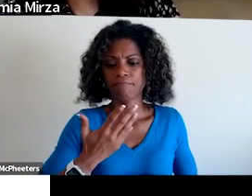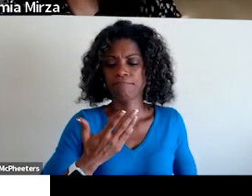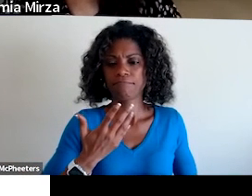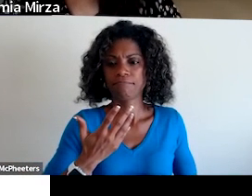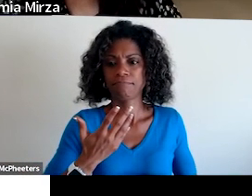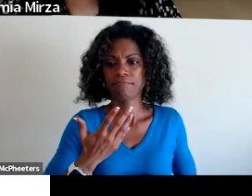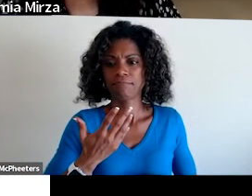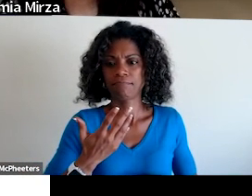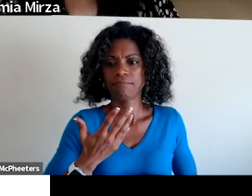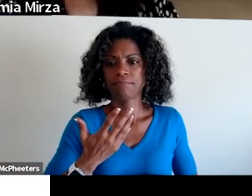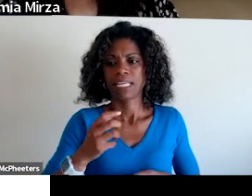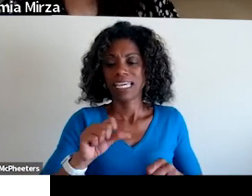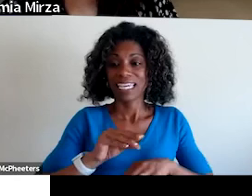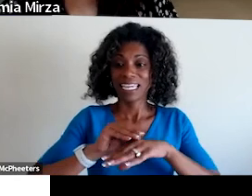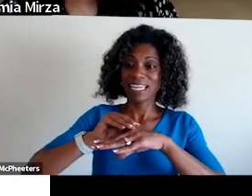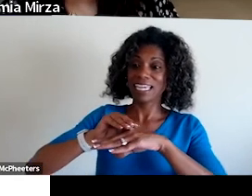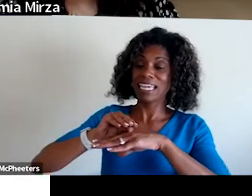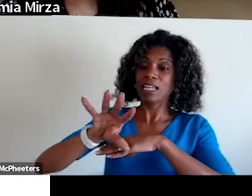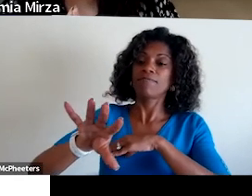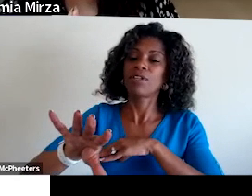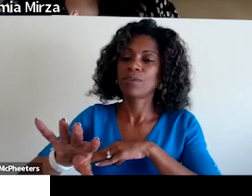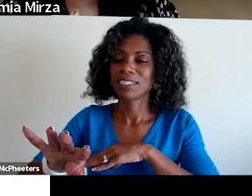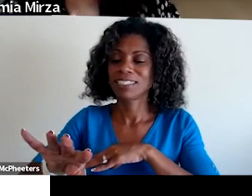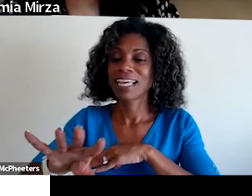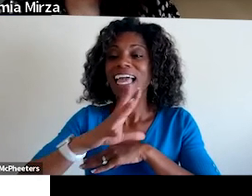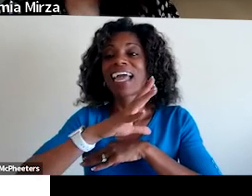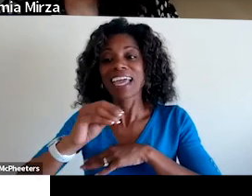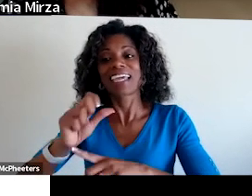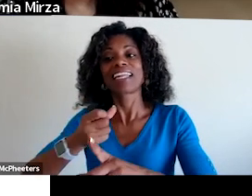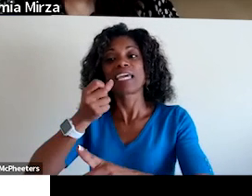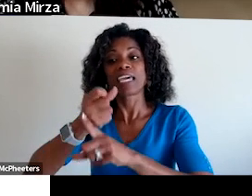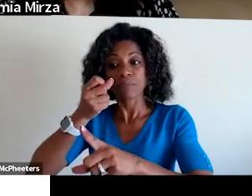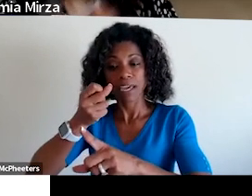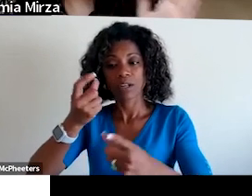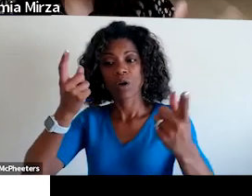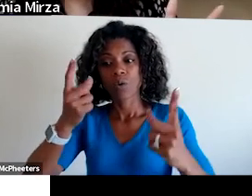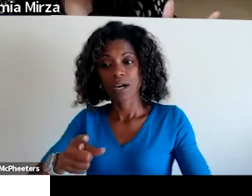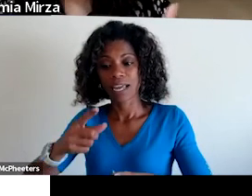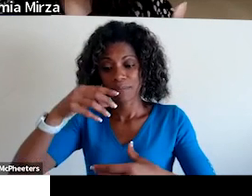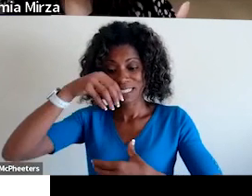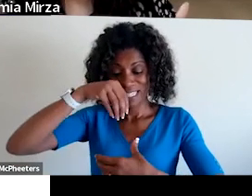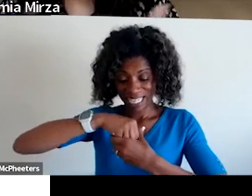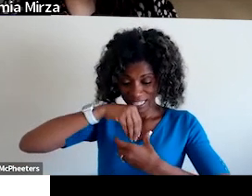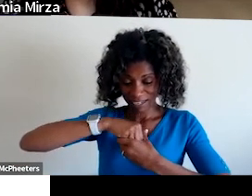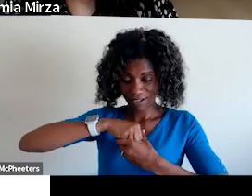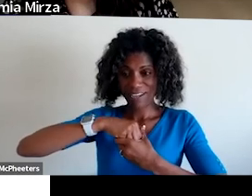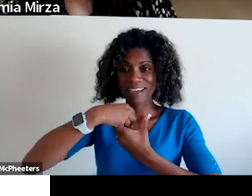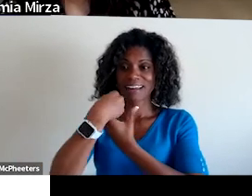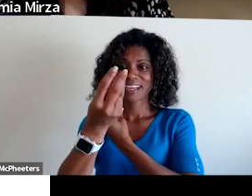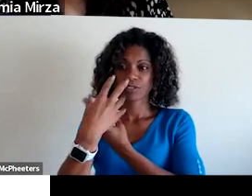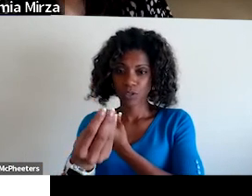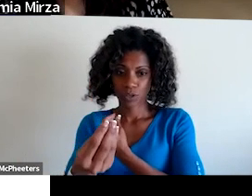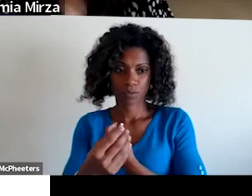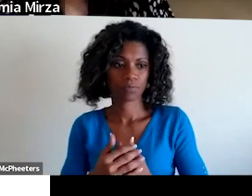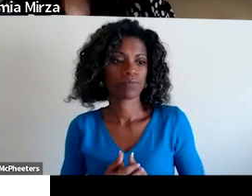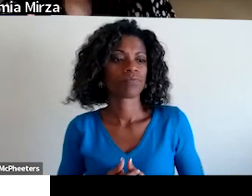really impact and influence what ends up happening within your organization. So what do? We're going to review position